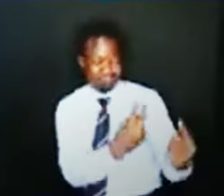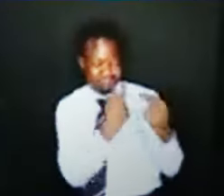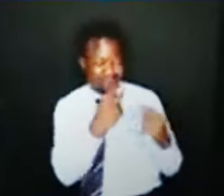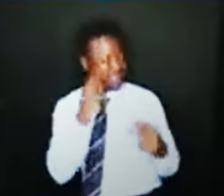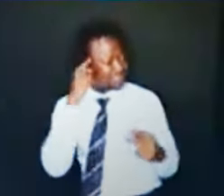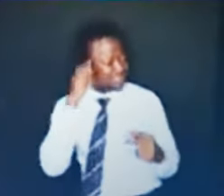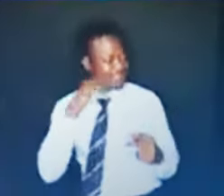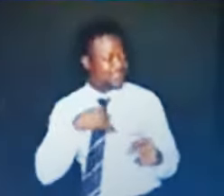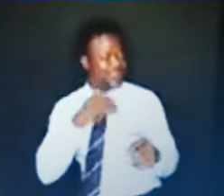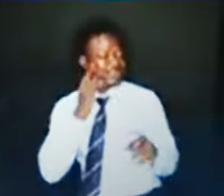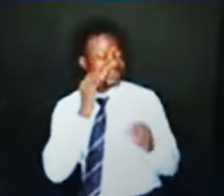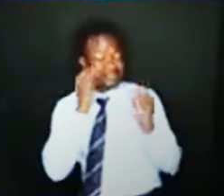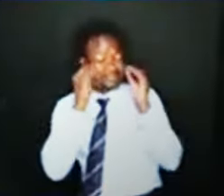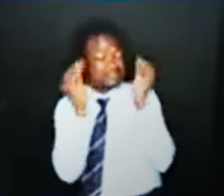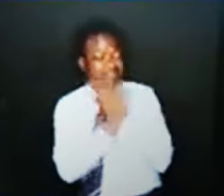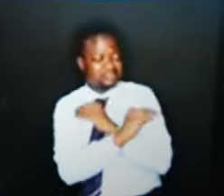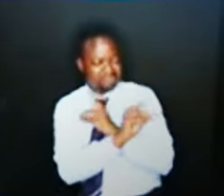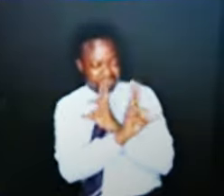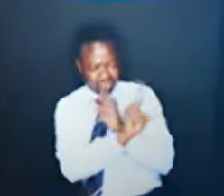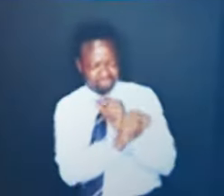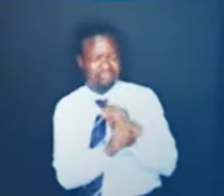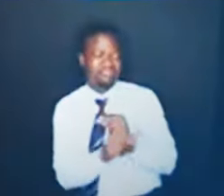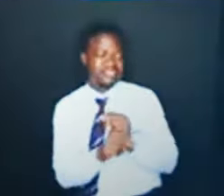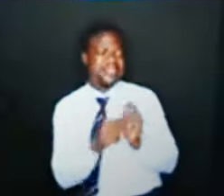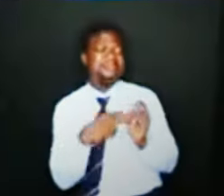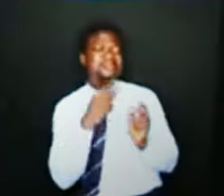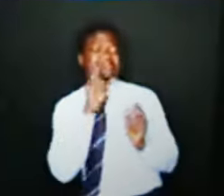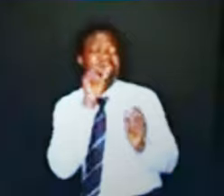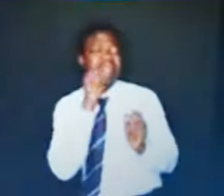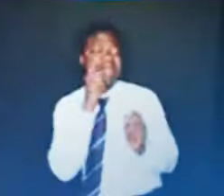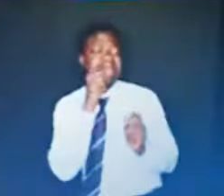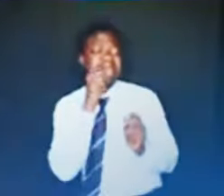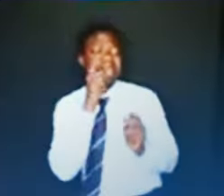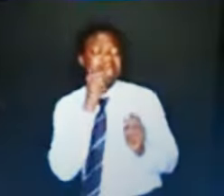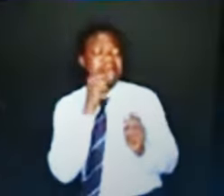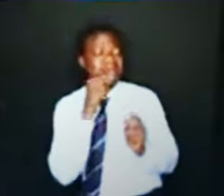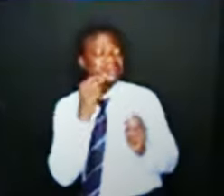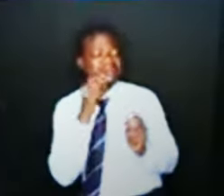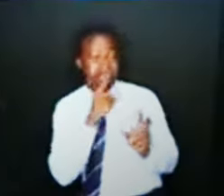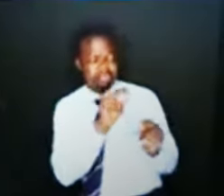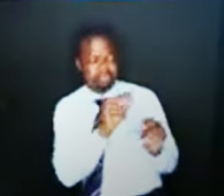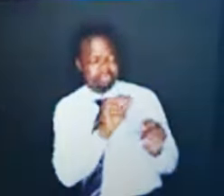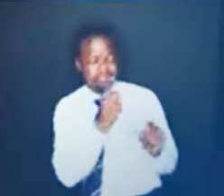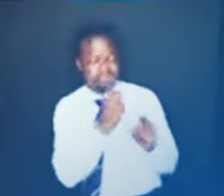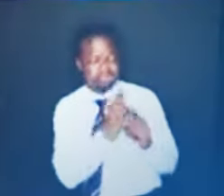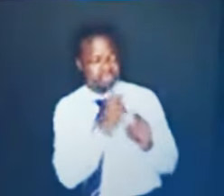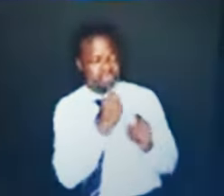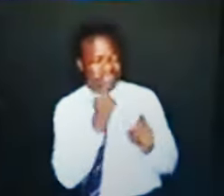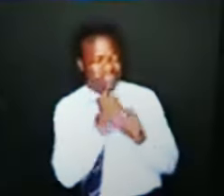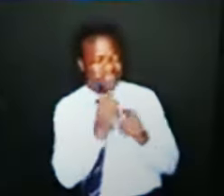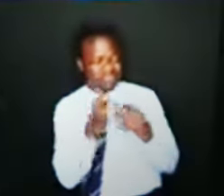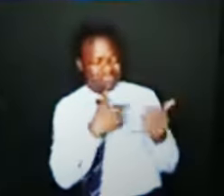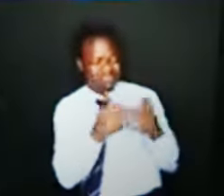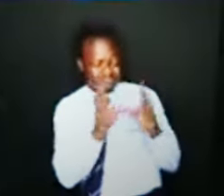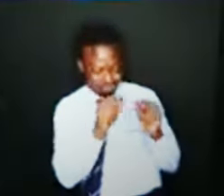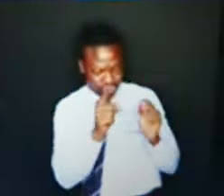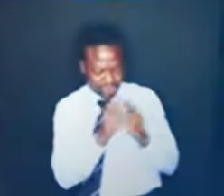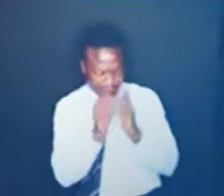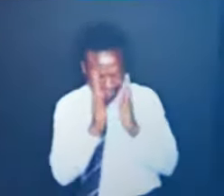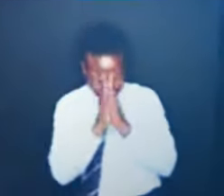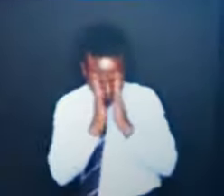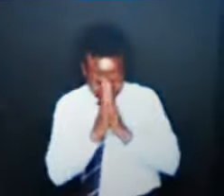bobesa ene in se biaradie, me numbi, na me shia me kra, megu ewrade ene. I was pouring out